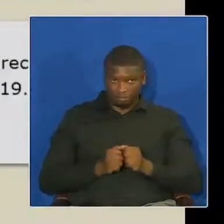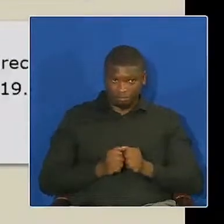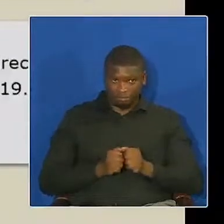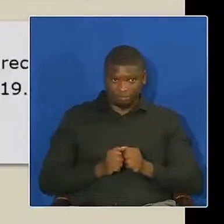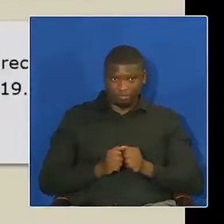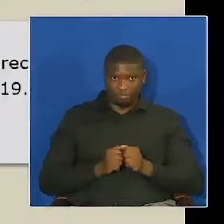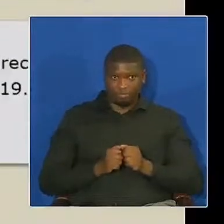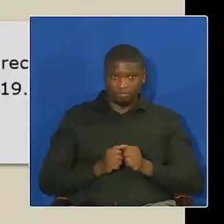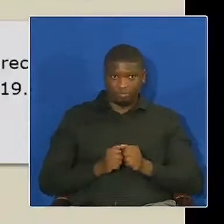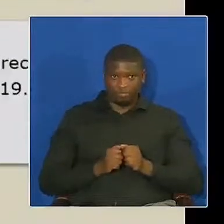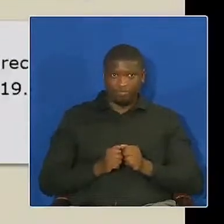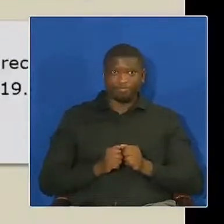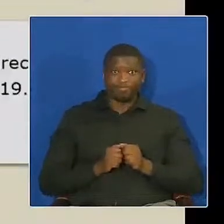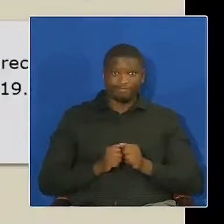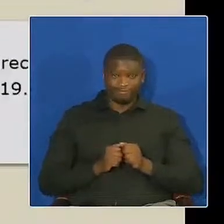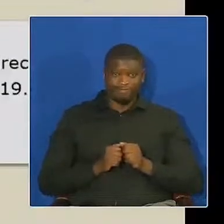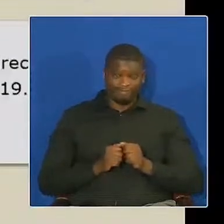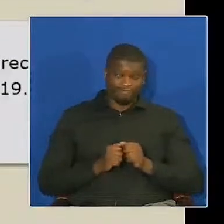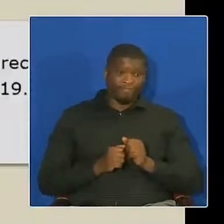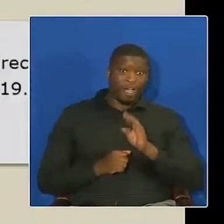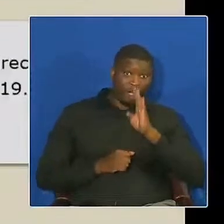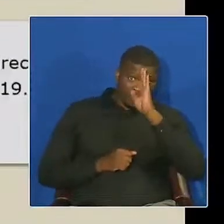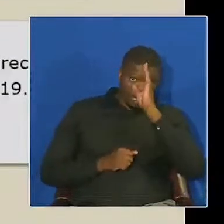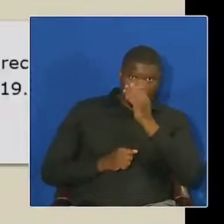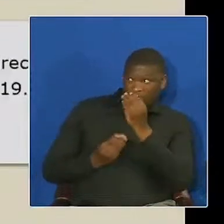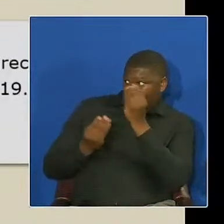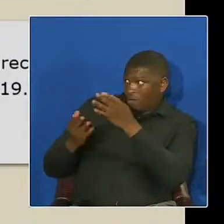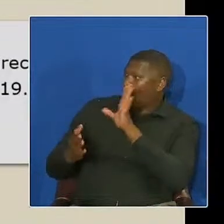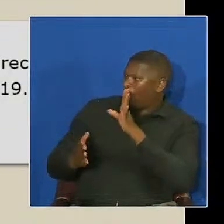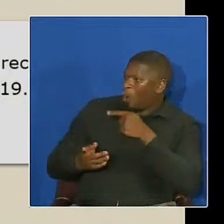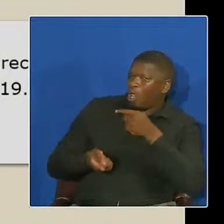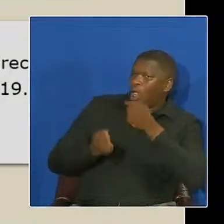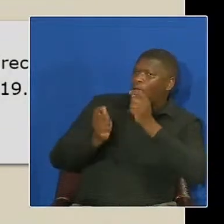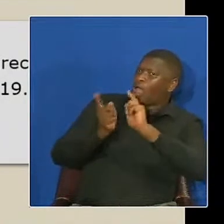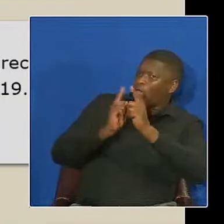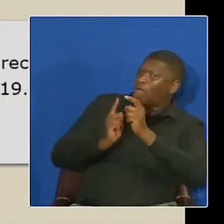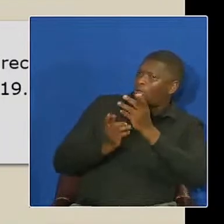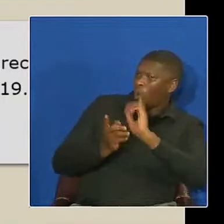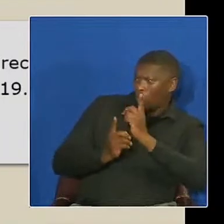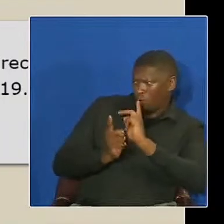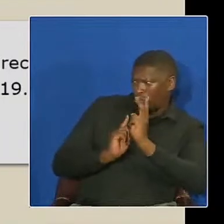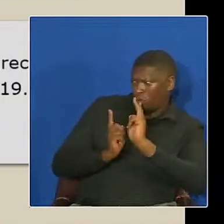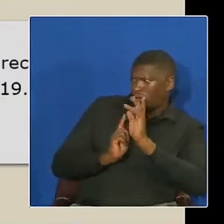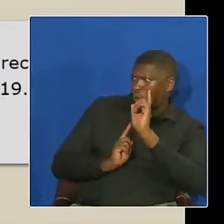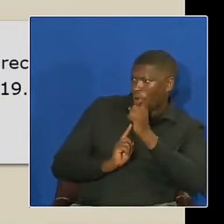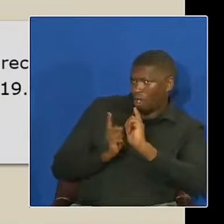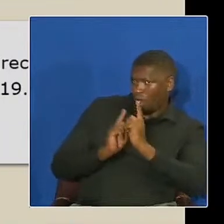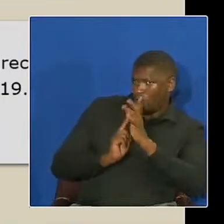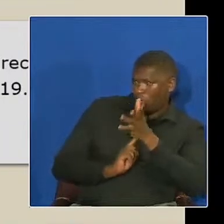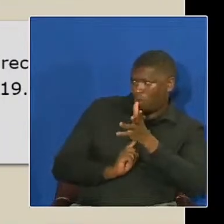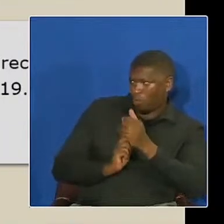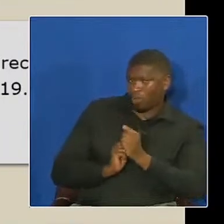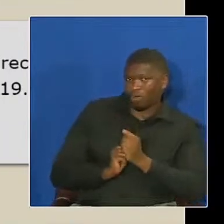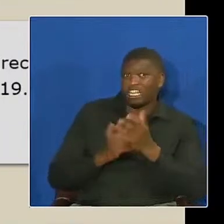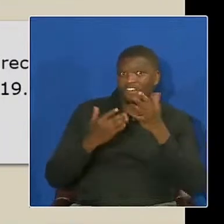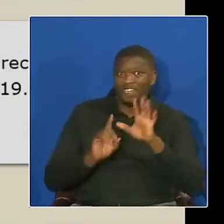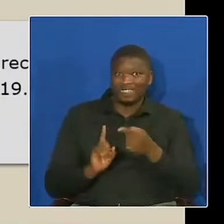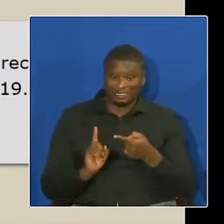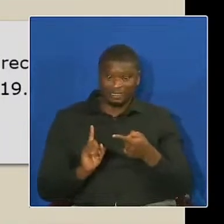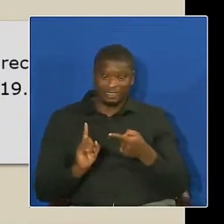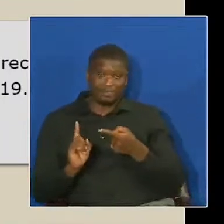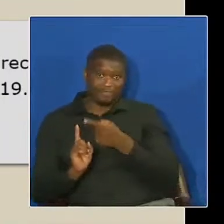which is saying I'm going to raise it with him, and then Mr. Matlala is responding with a